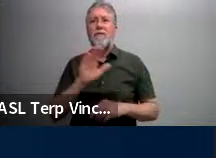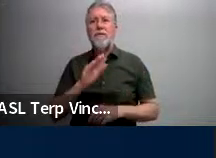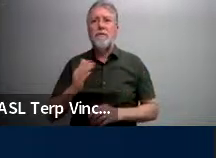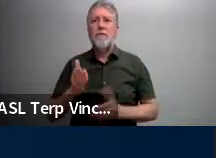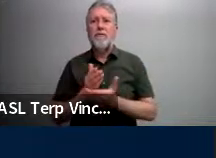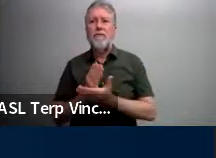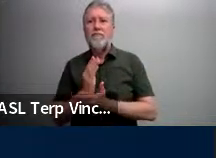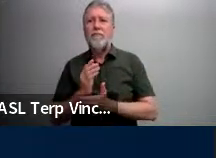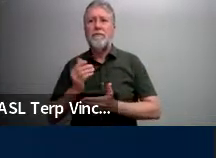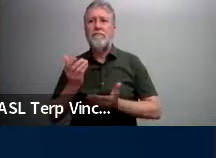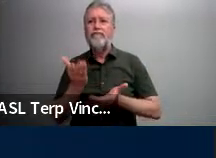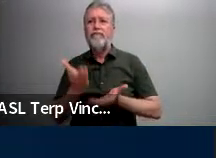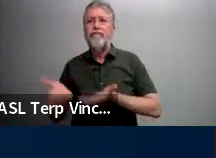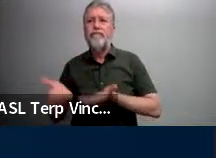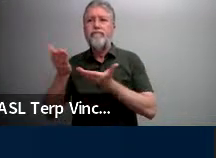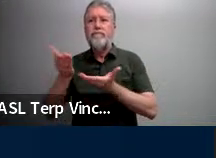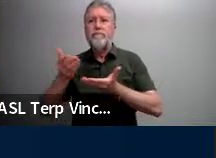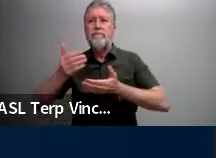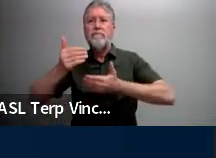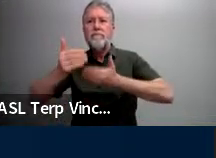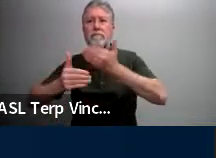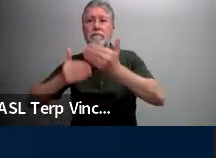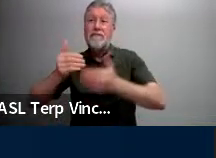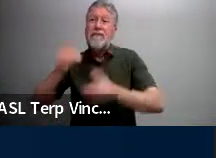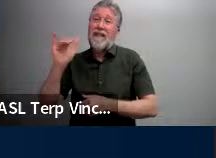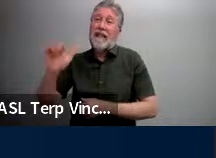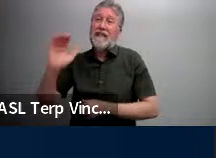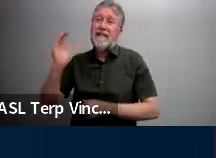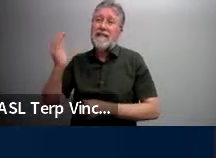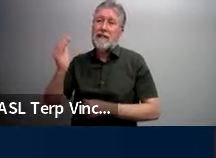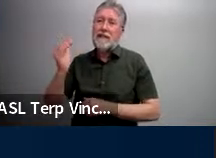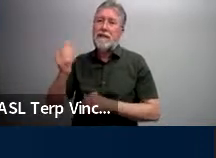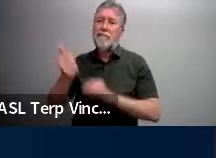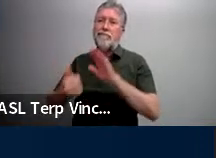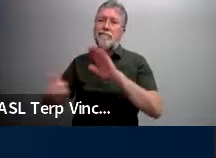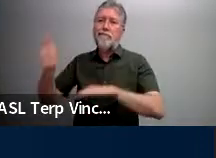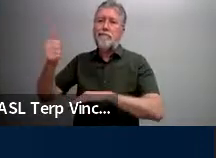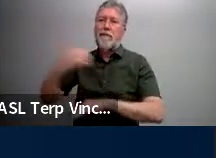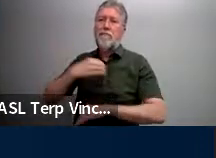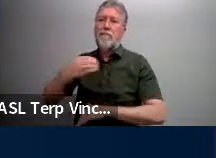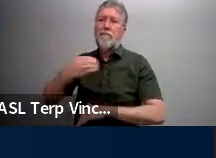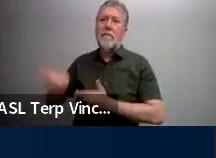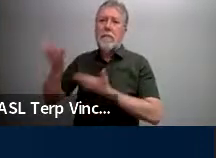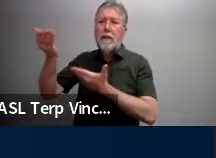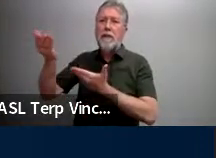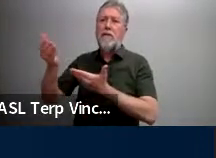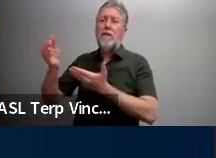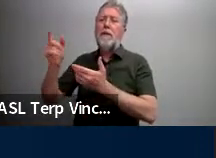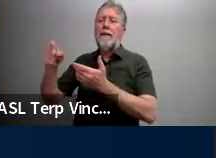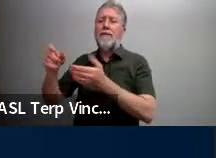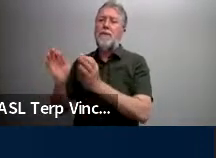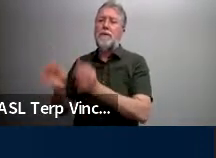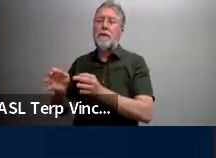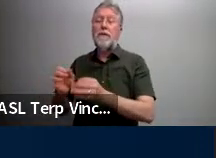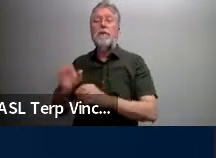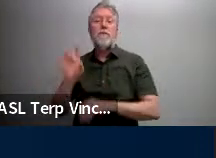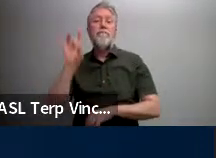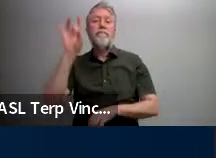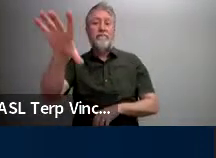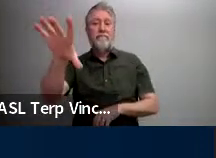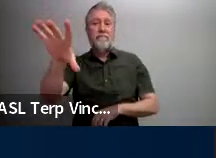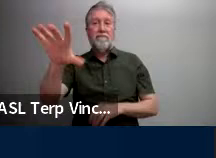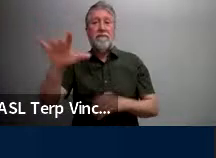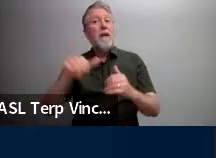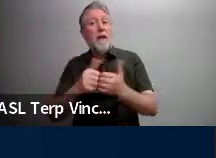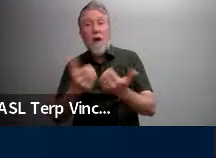been decided, I believe. And so that's, again, an example of how technology is being used today